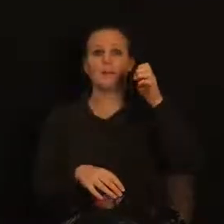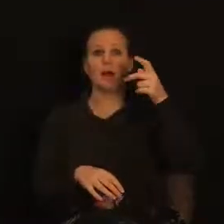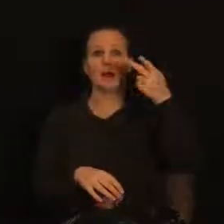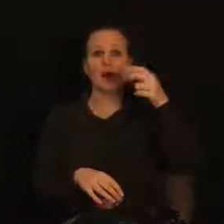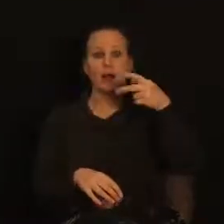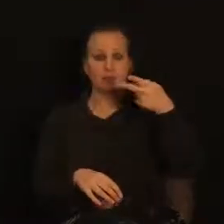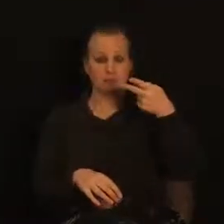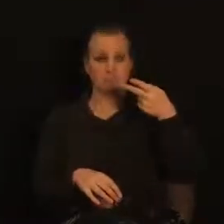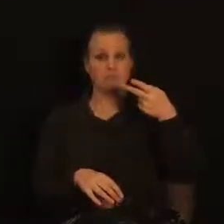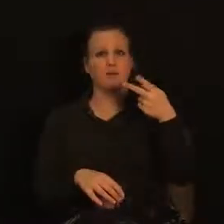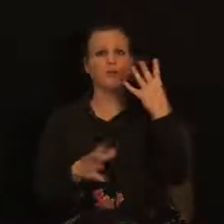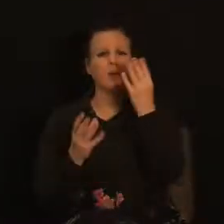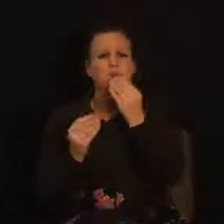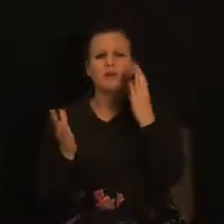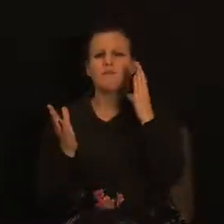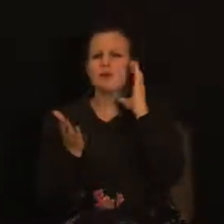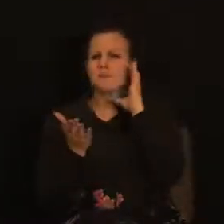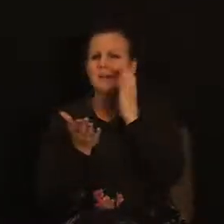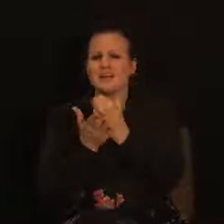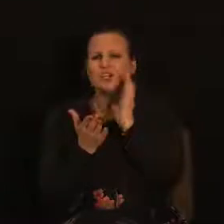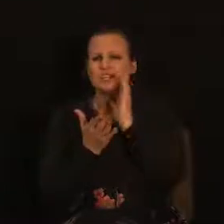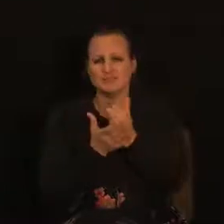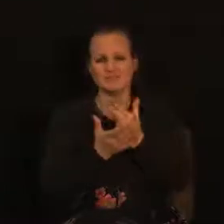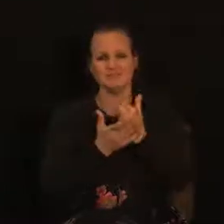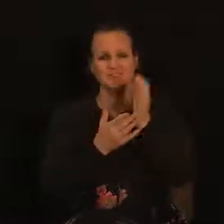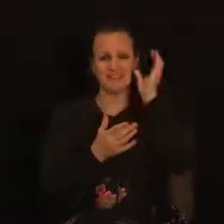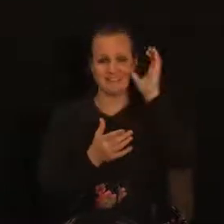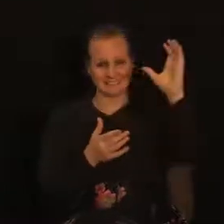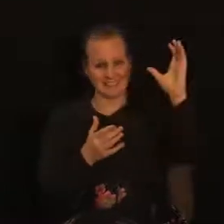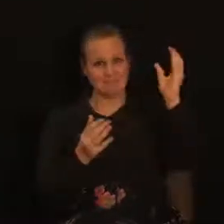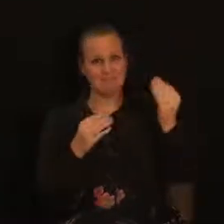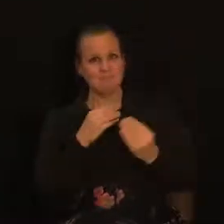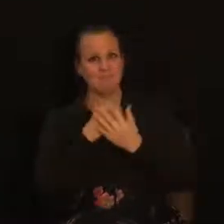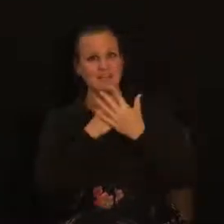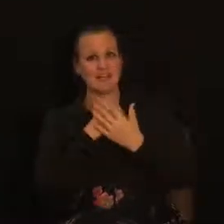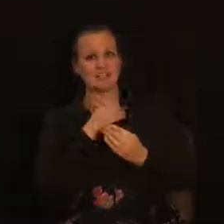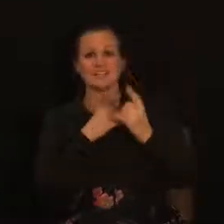beaches in California, which is where we were a year ago.